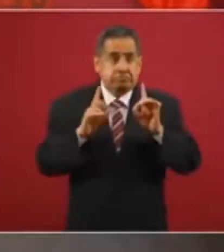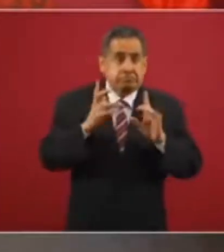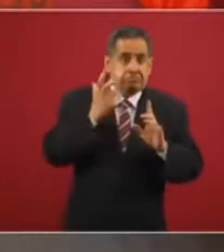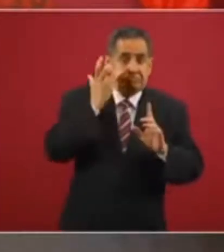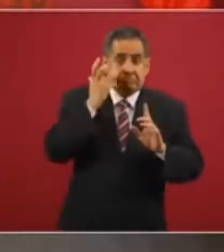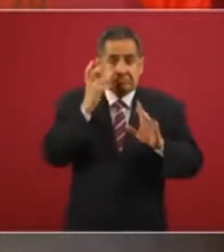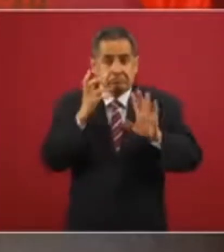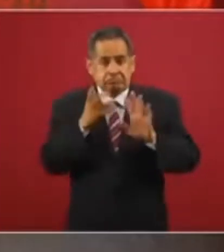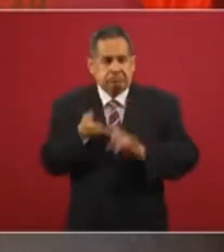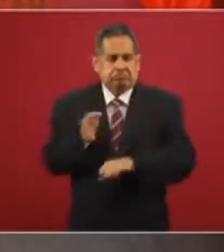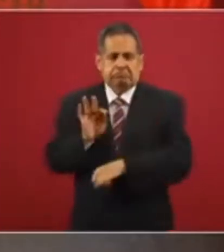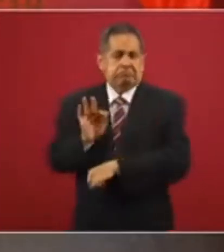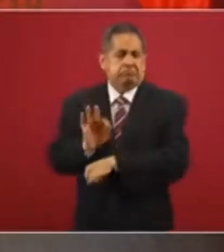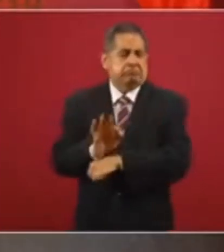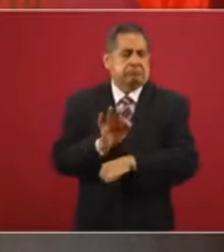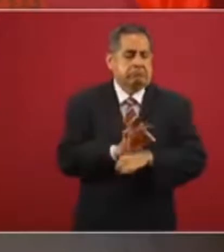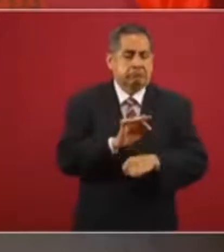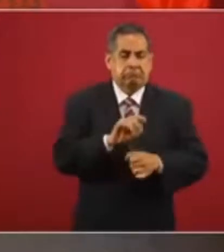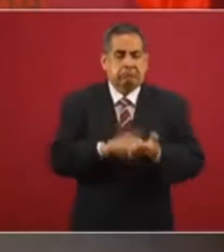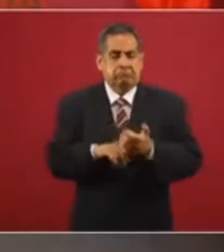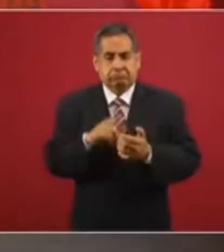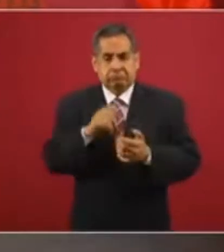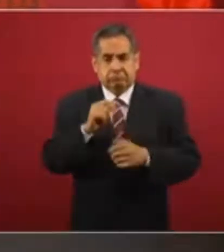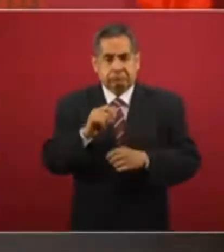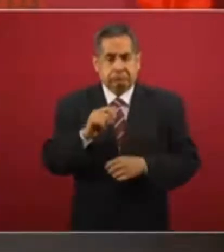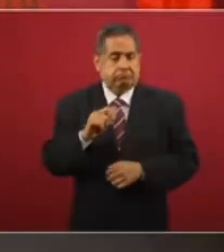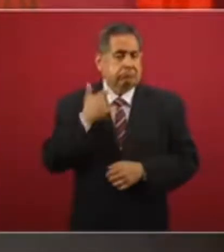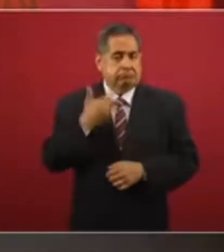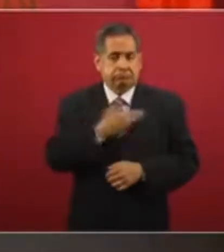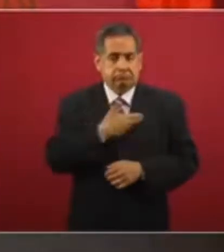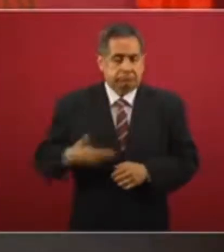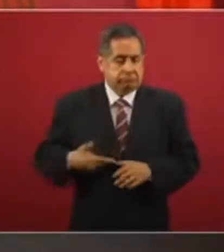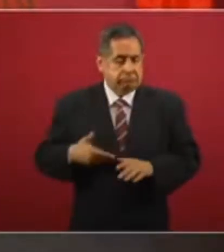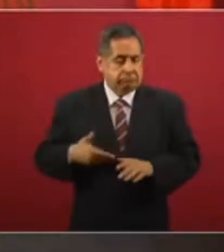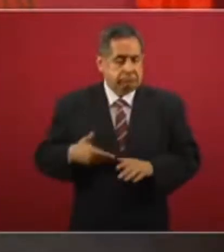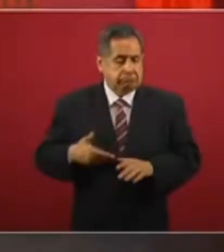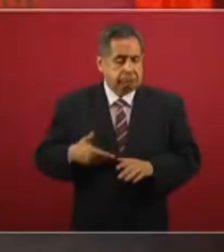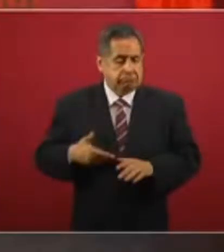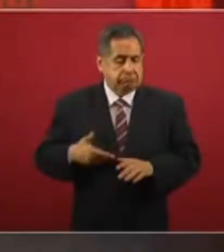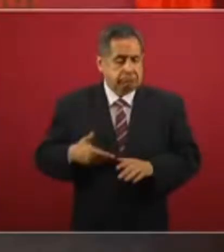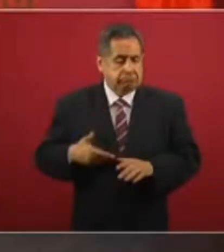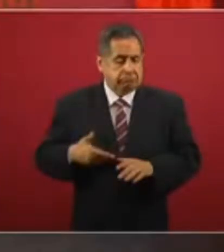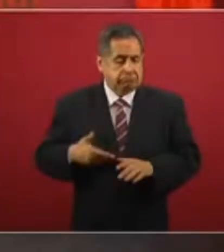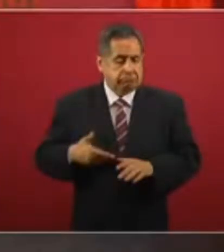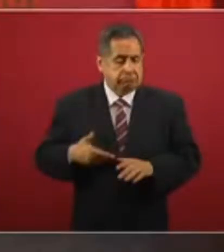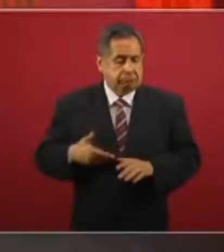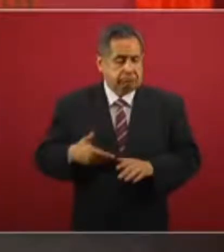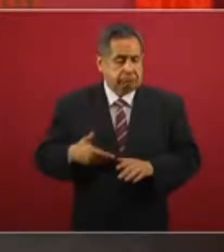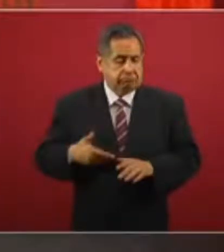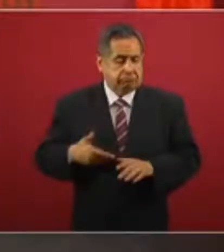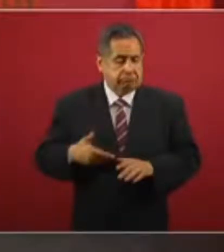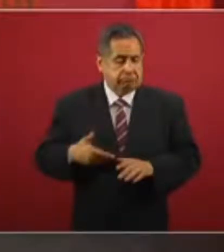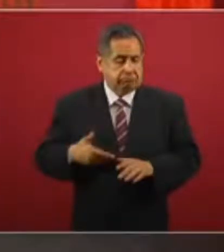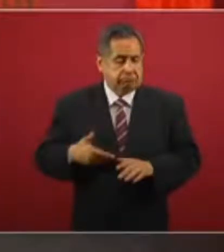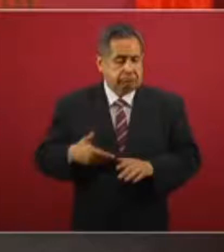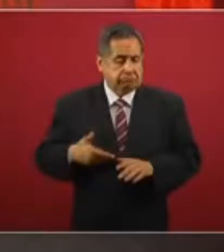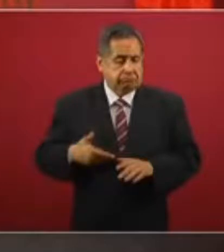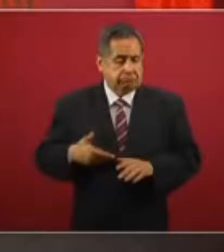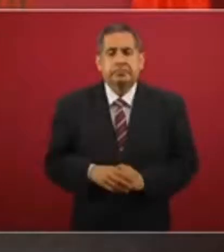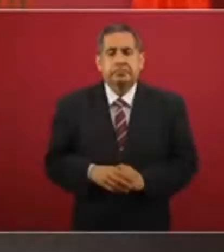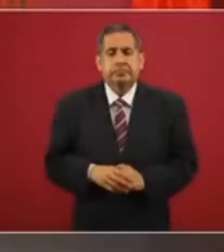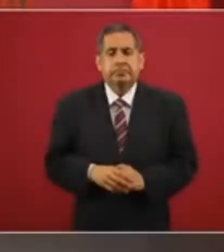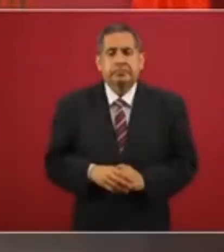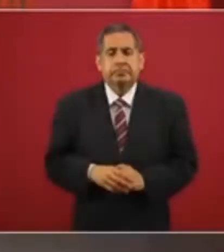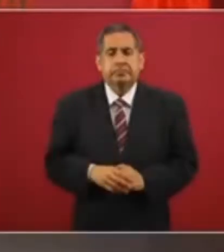esta protección a los presidentes, particularly so there won't be this protection for these